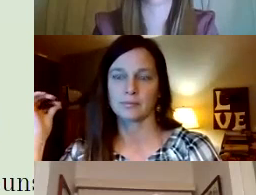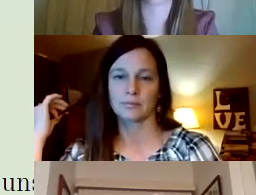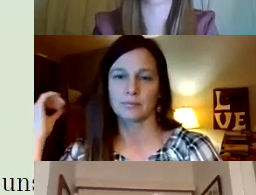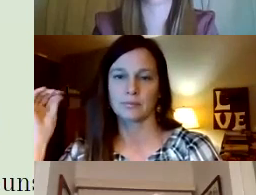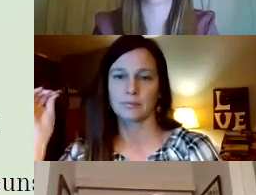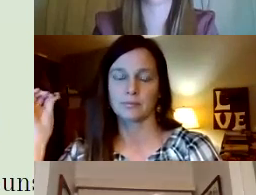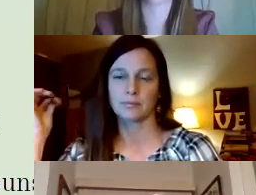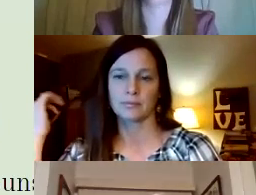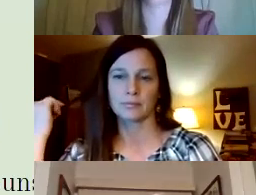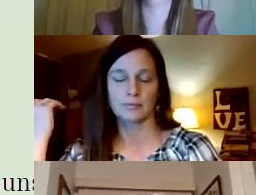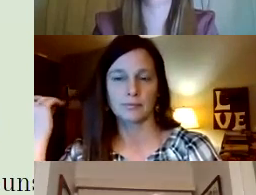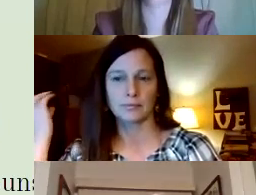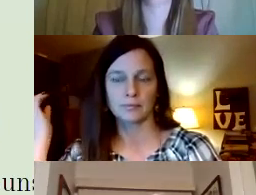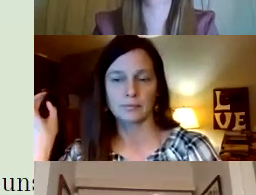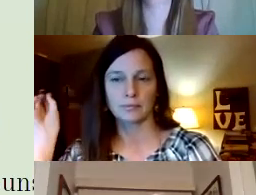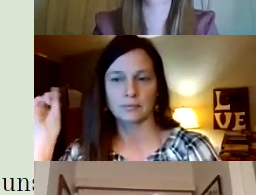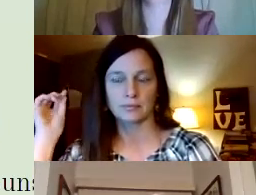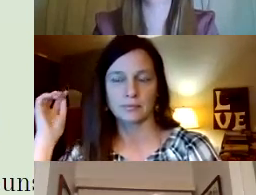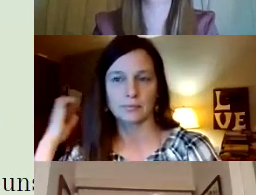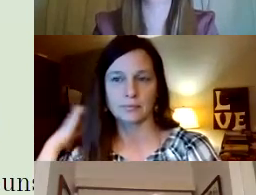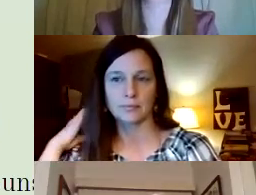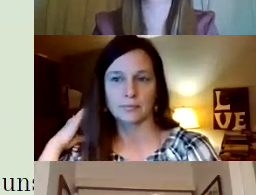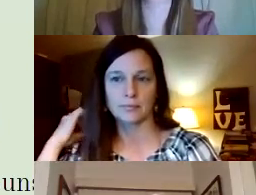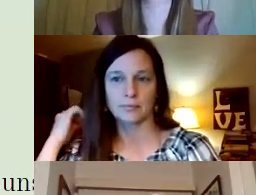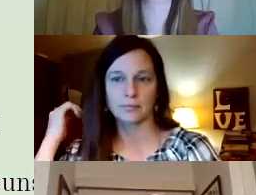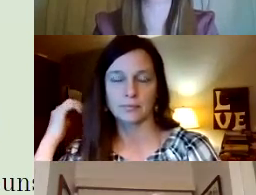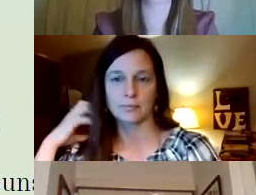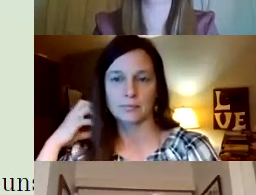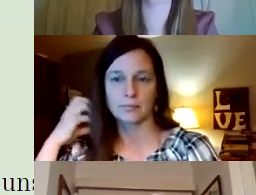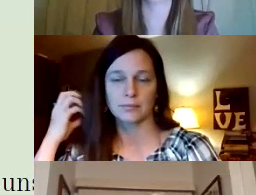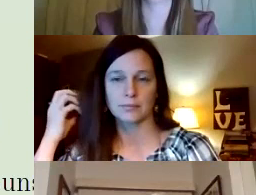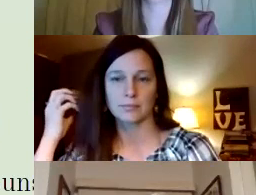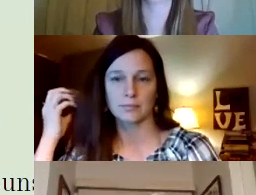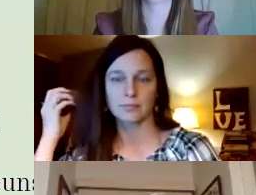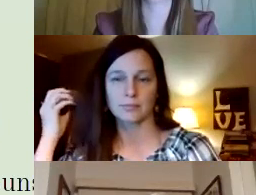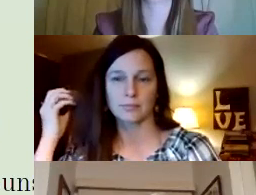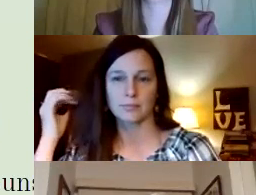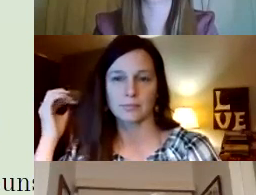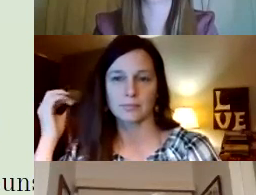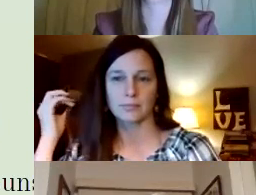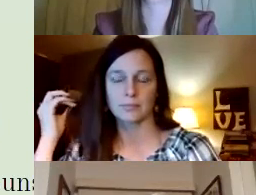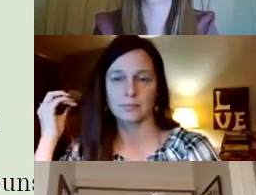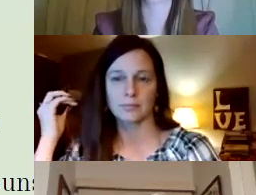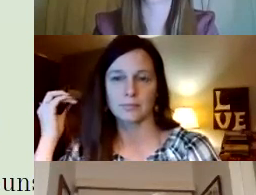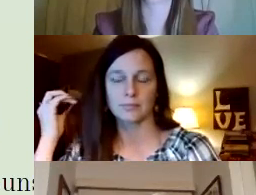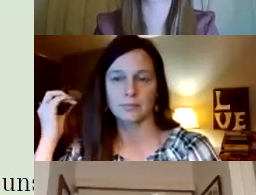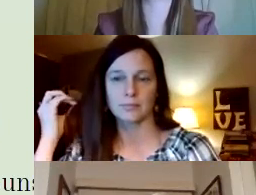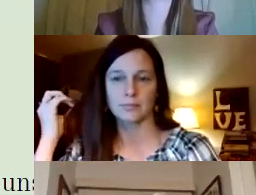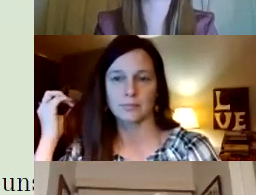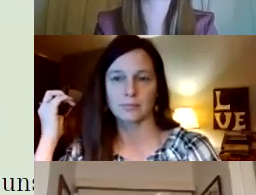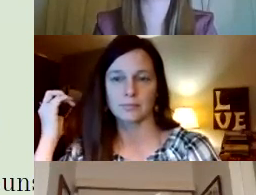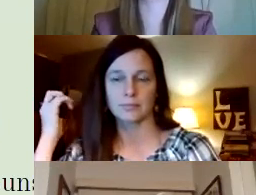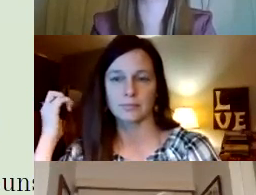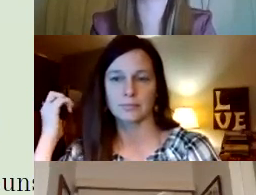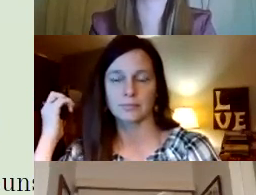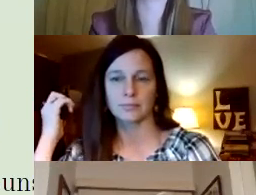the FAFSA. And at the end, we'll do some questions and answers. We'll turn the recording off then, and we'll